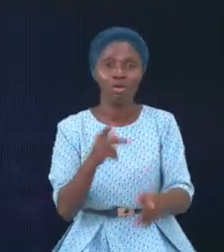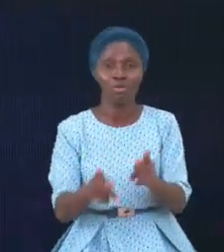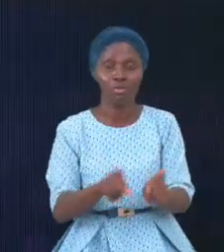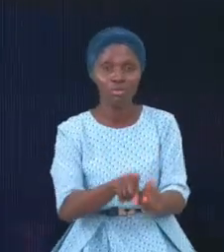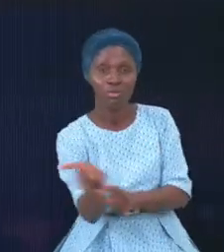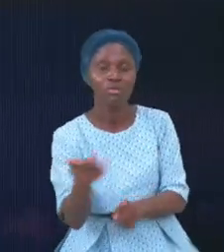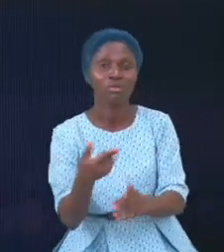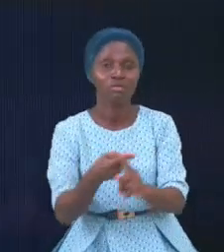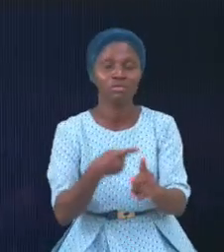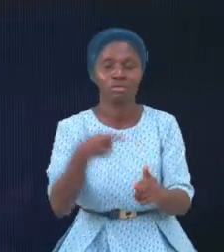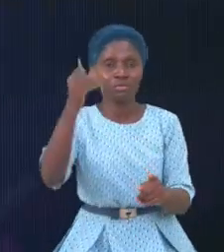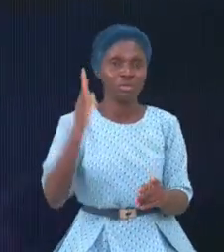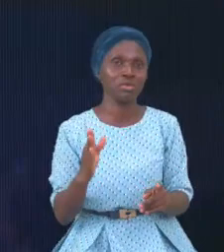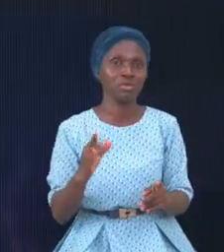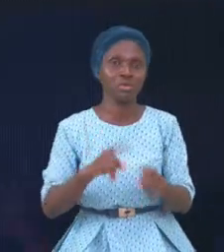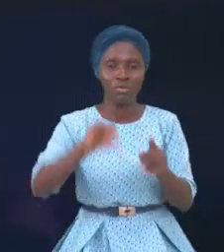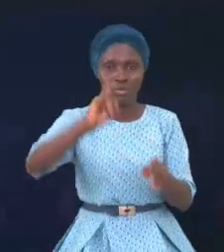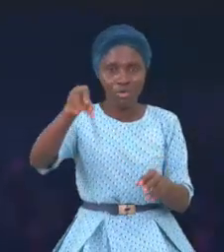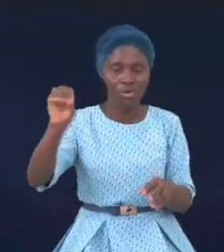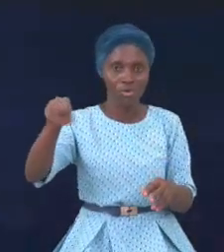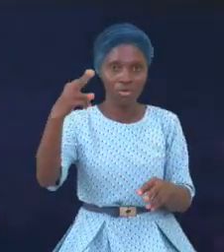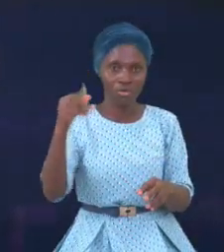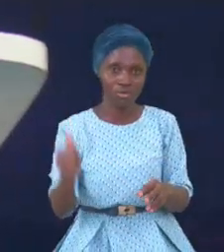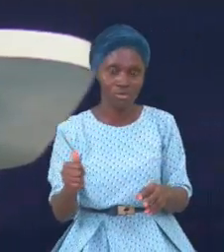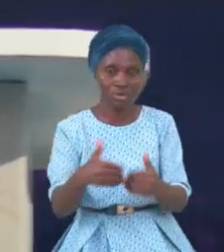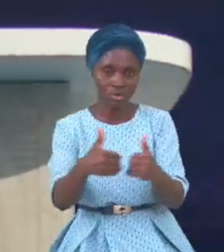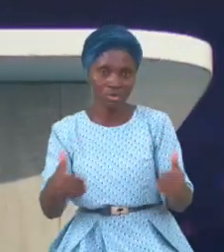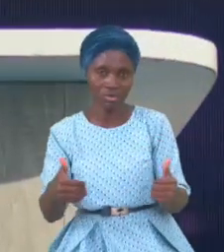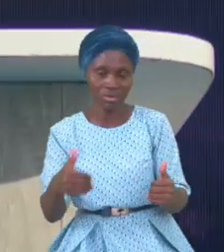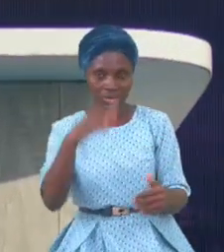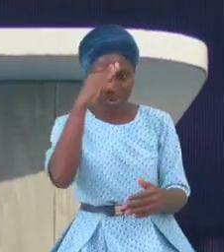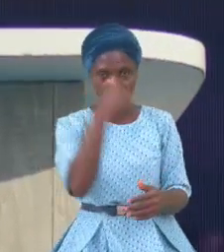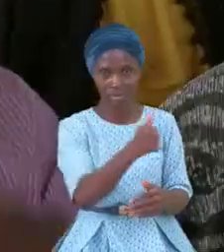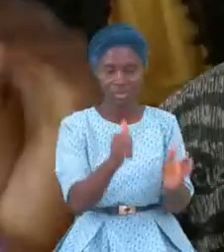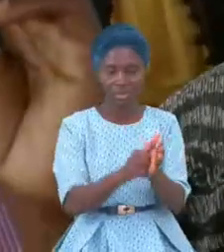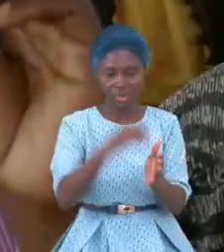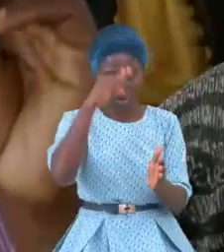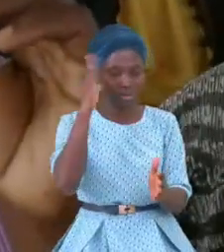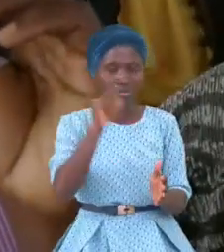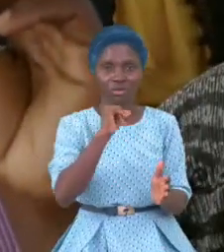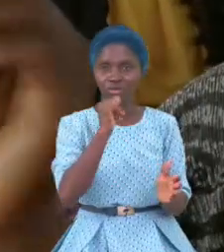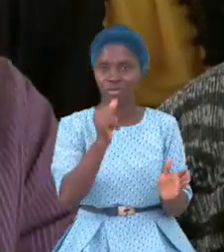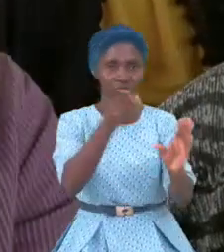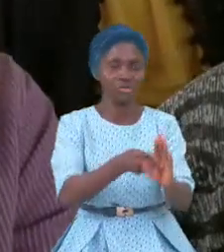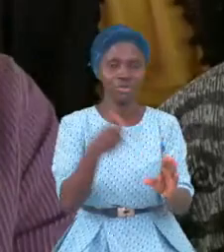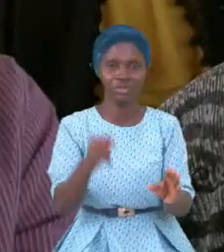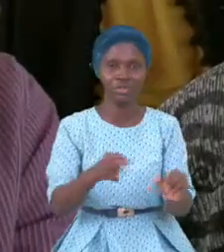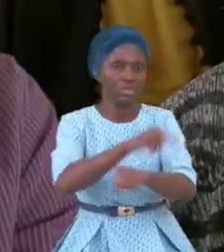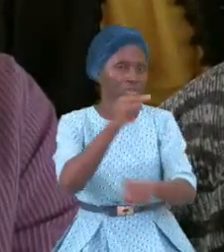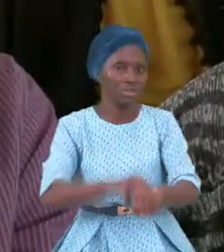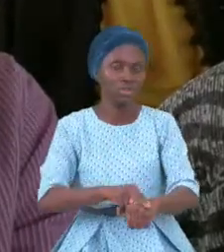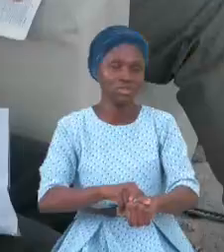will not go on in national apostasy. You will not follow